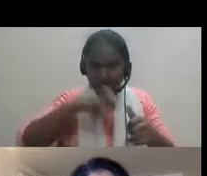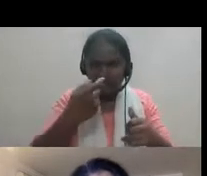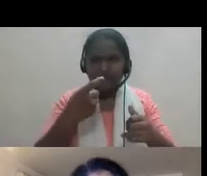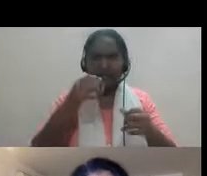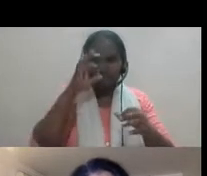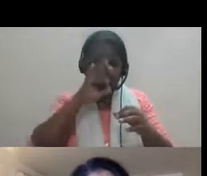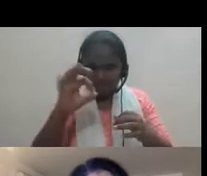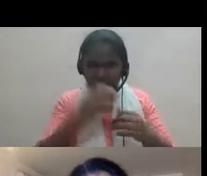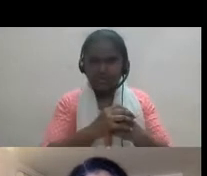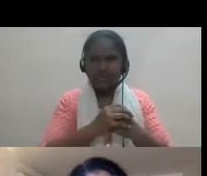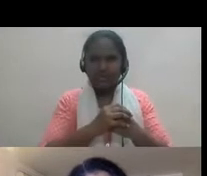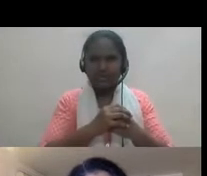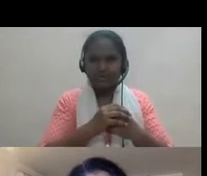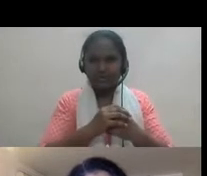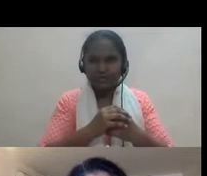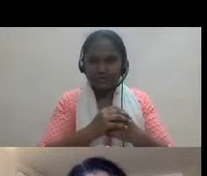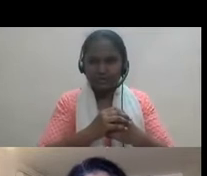film, historical